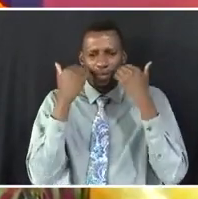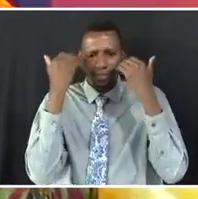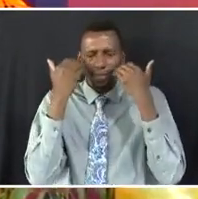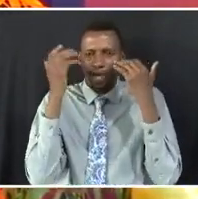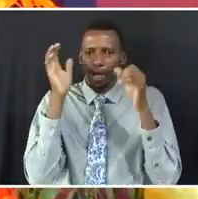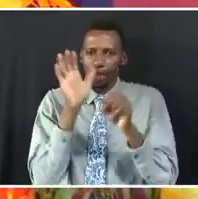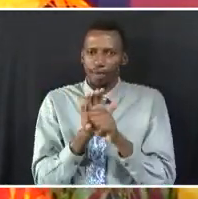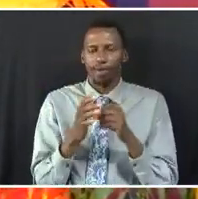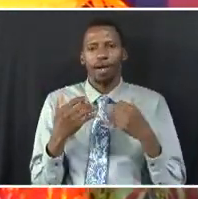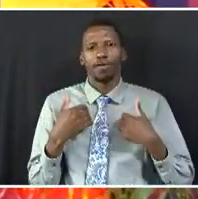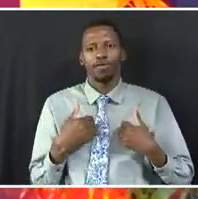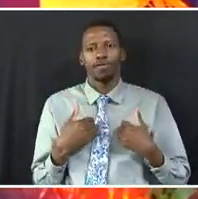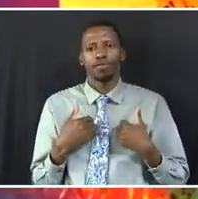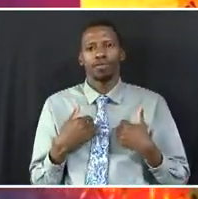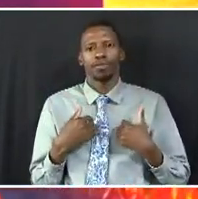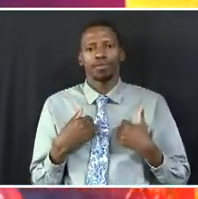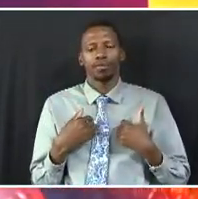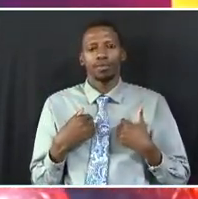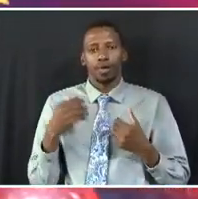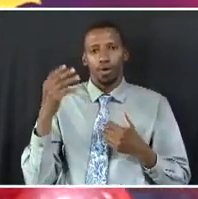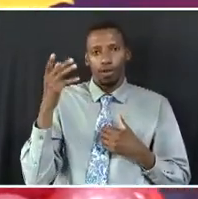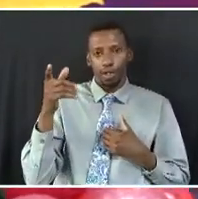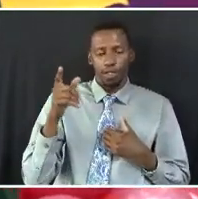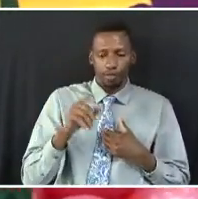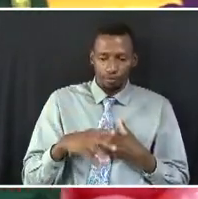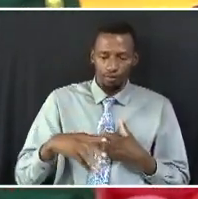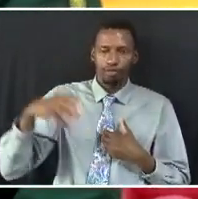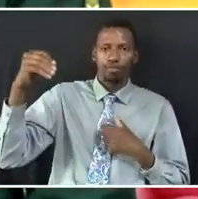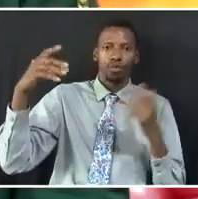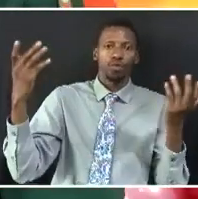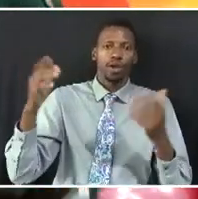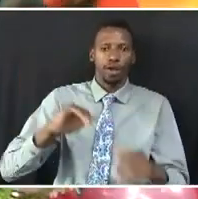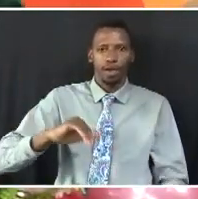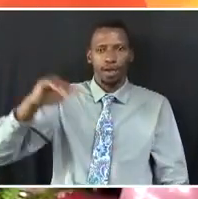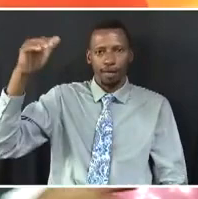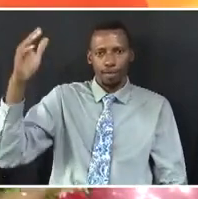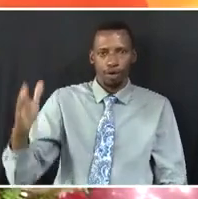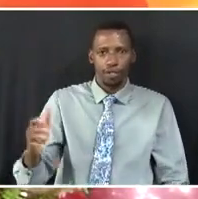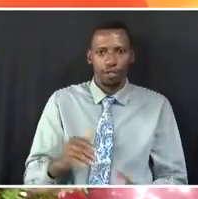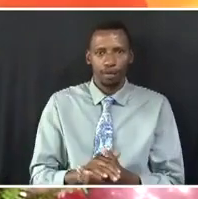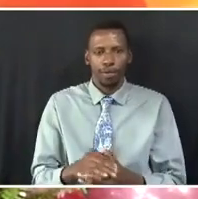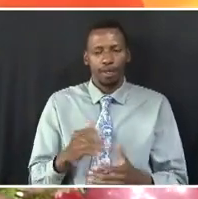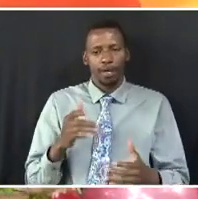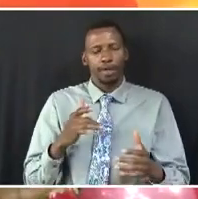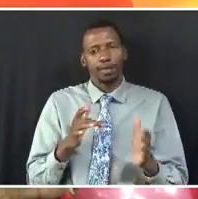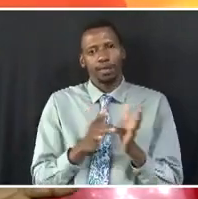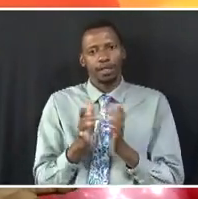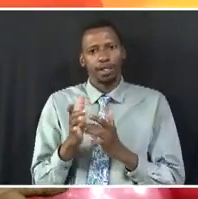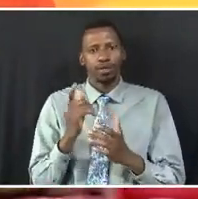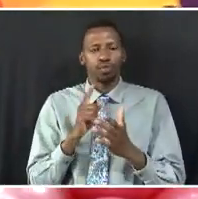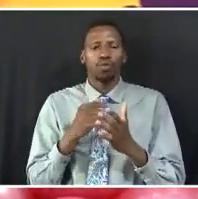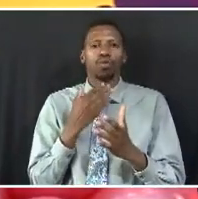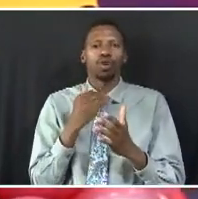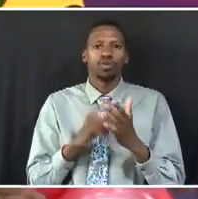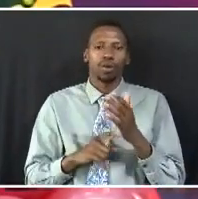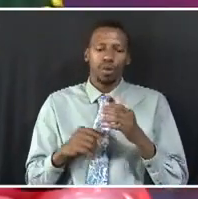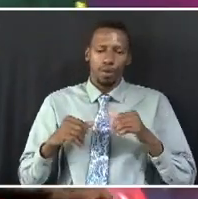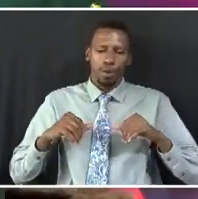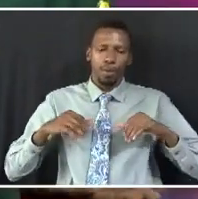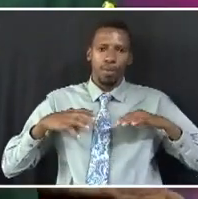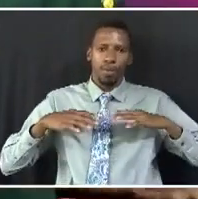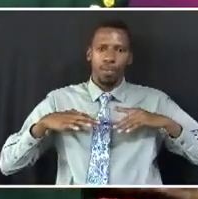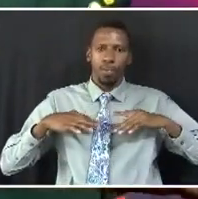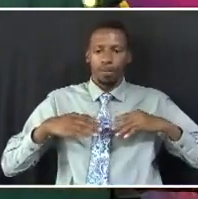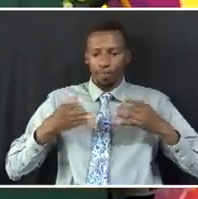stress. He goes up to the mountain and he wants to have a retreat. In this country, we have got